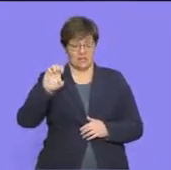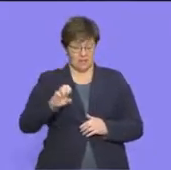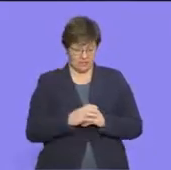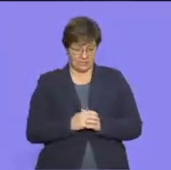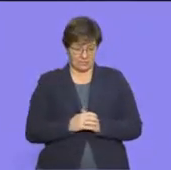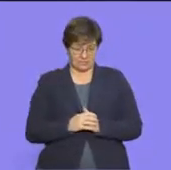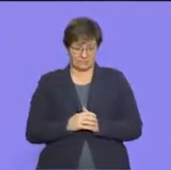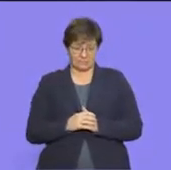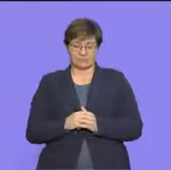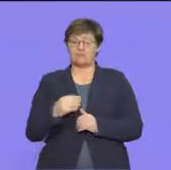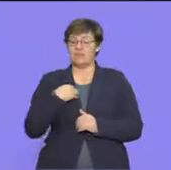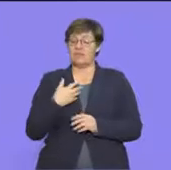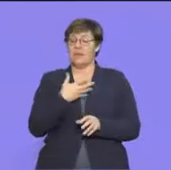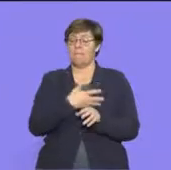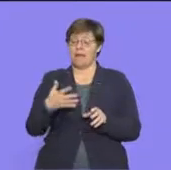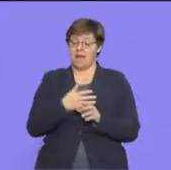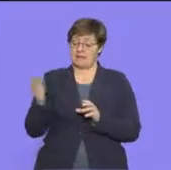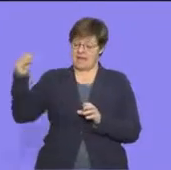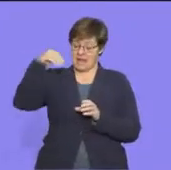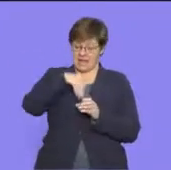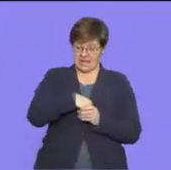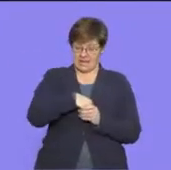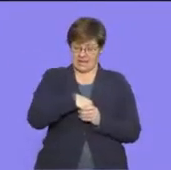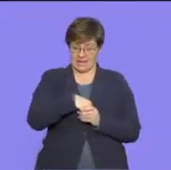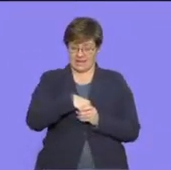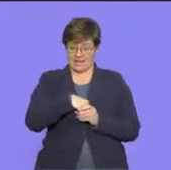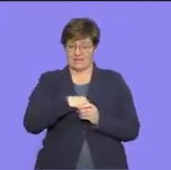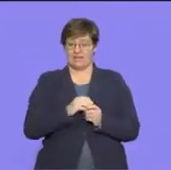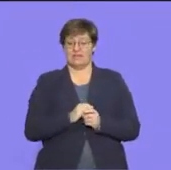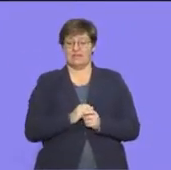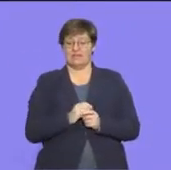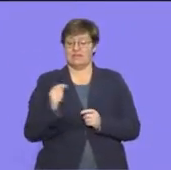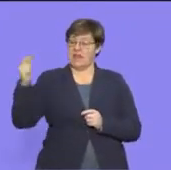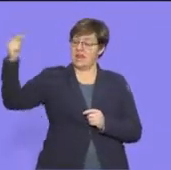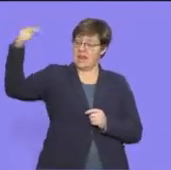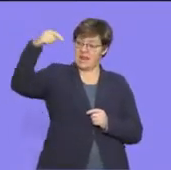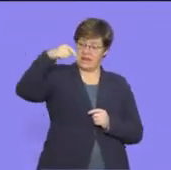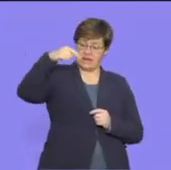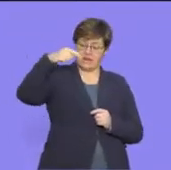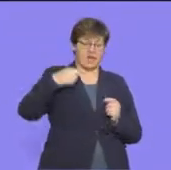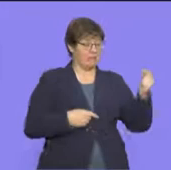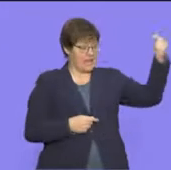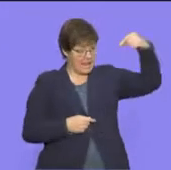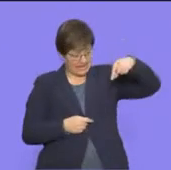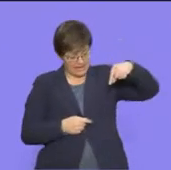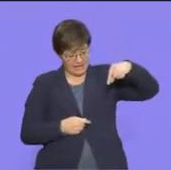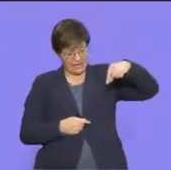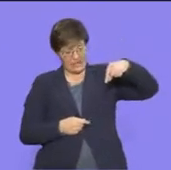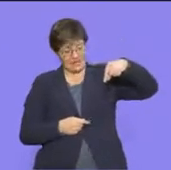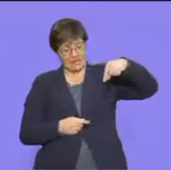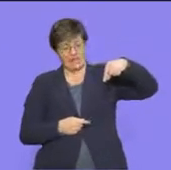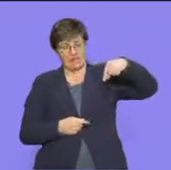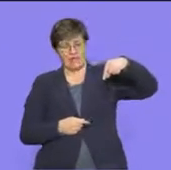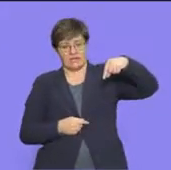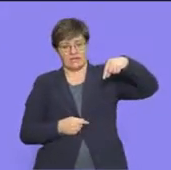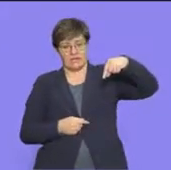to write this. Blood must come in. It must go to the top, go to the bottom, and it must go